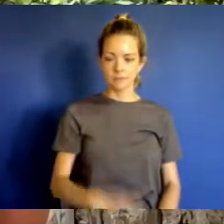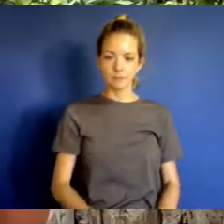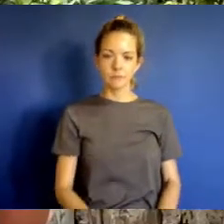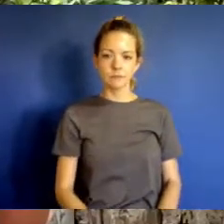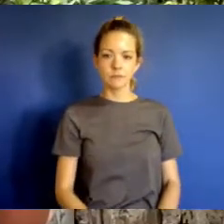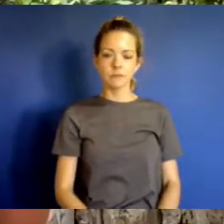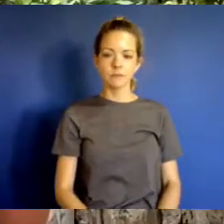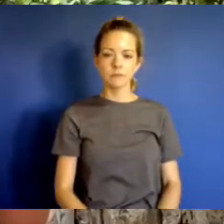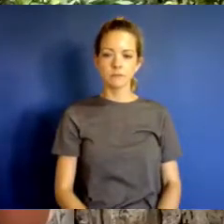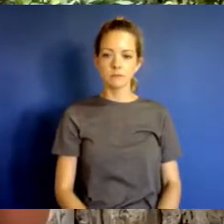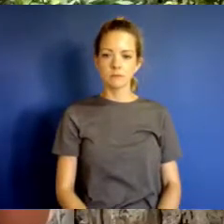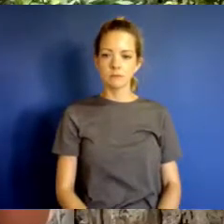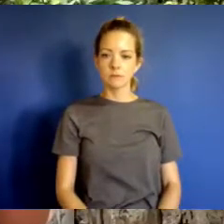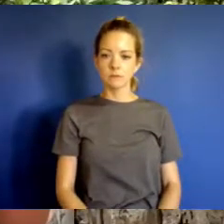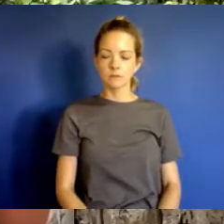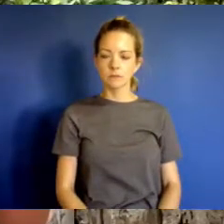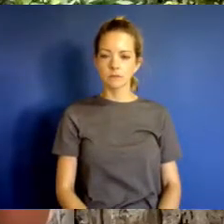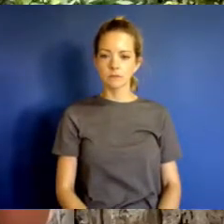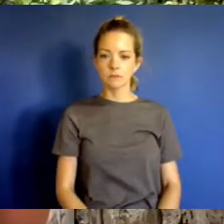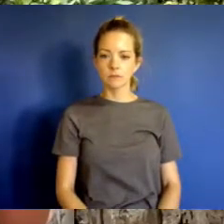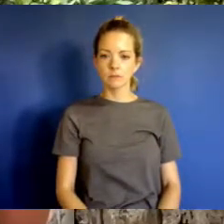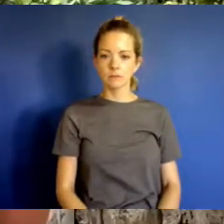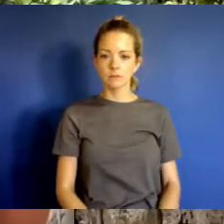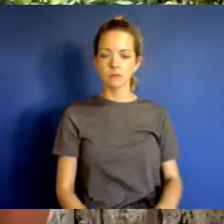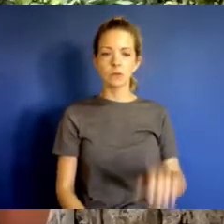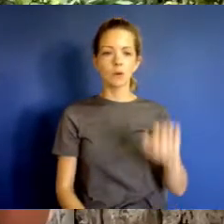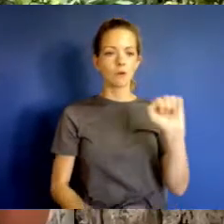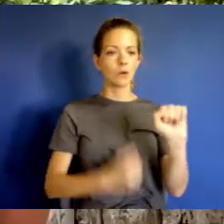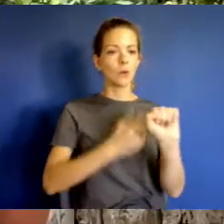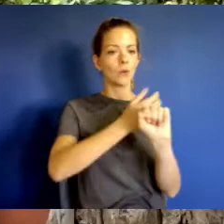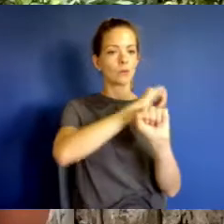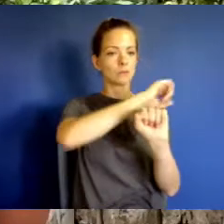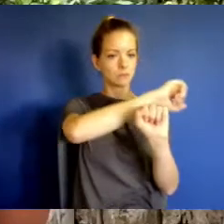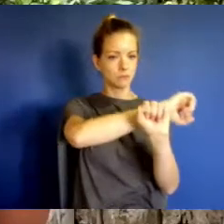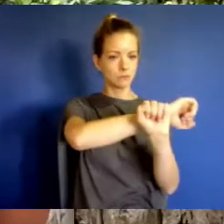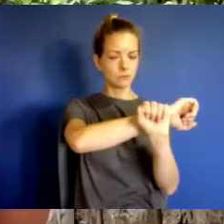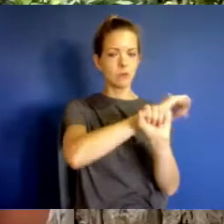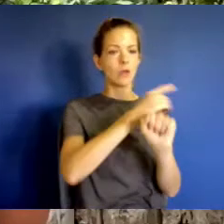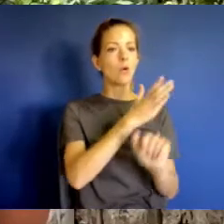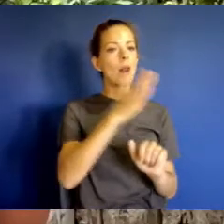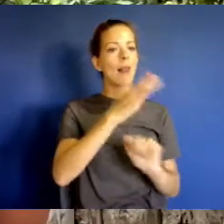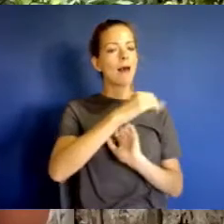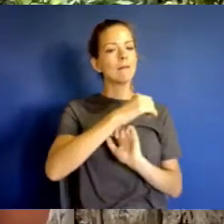bit of time to just let the left knee drop out to the side.